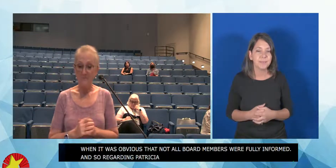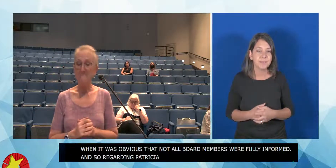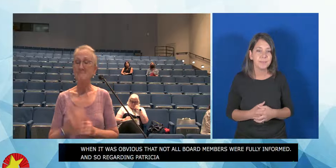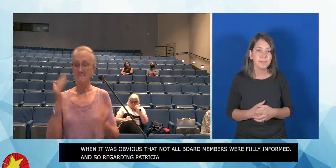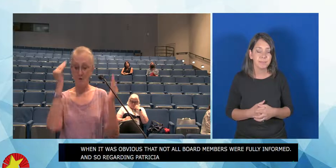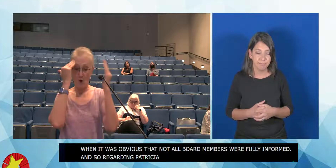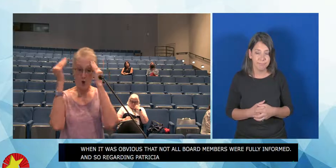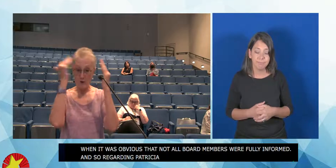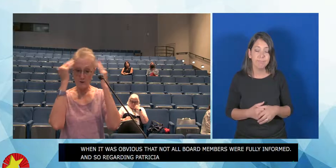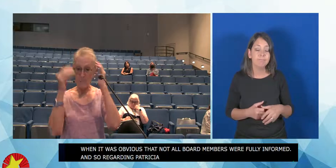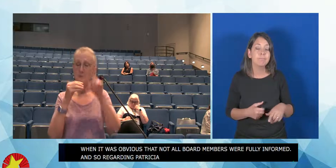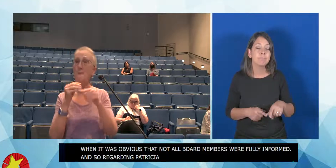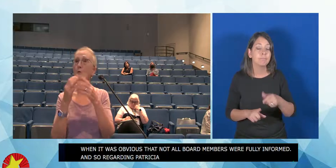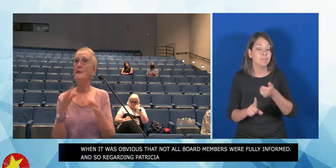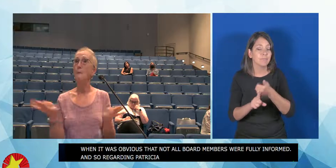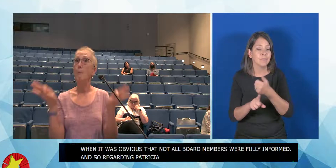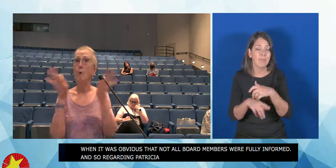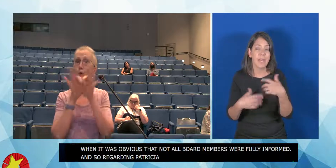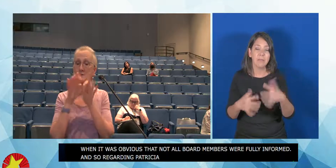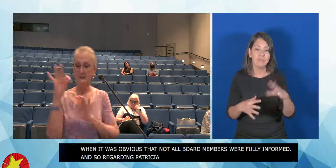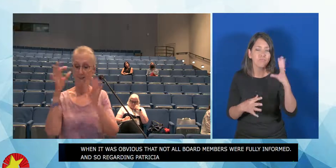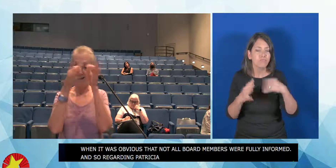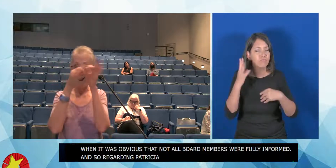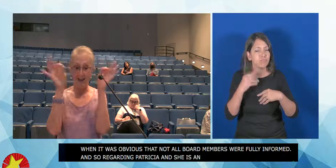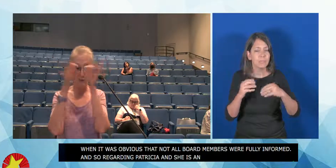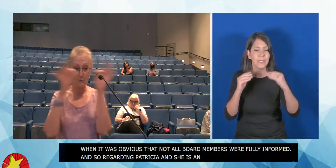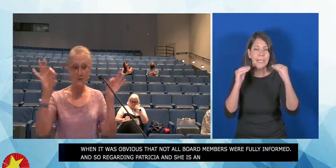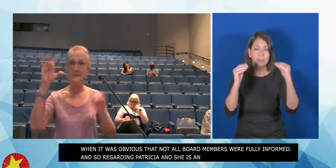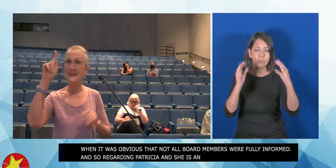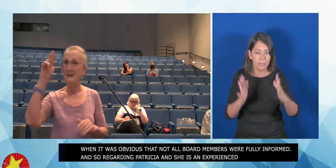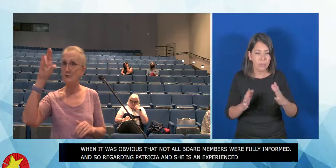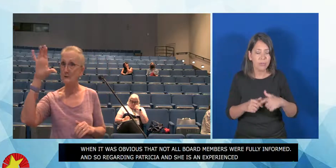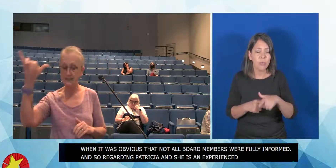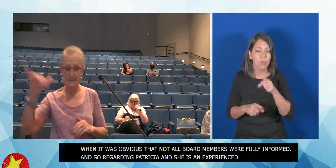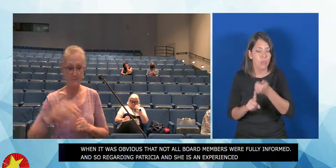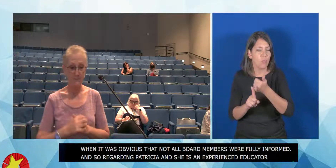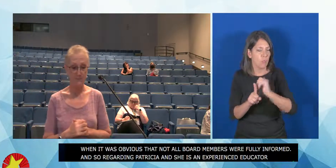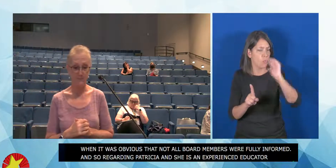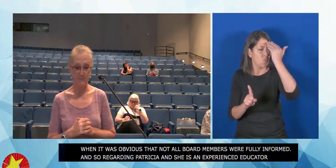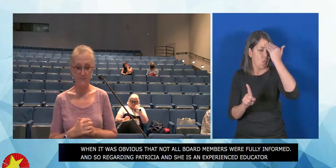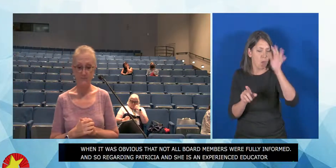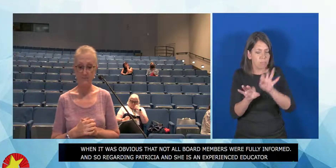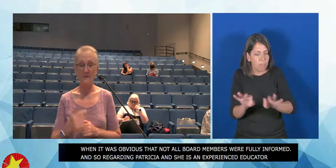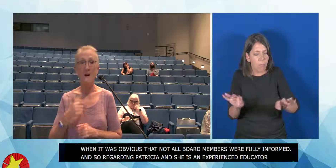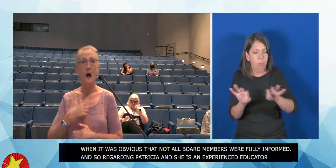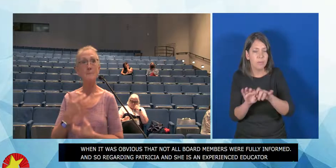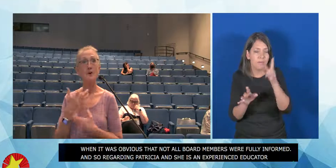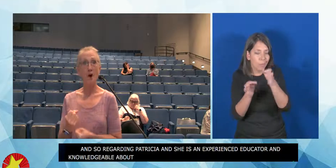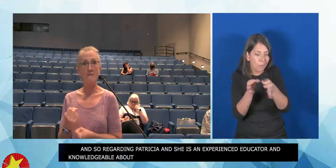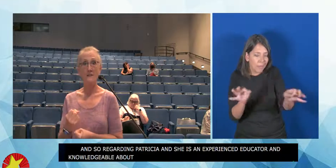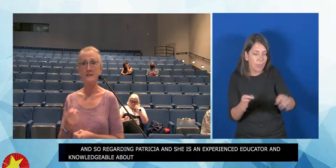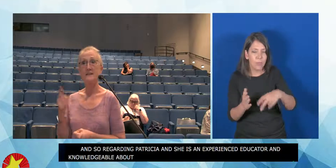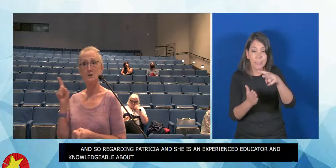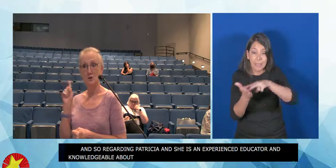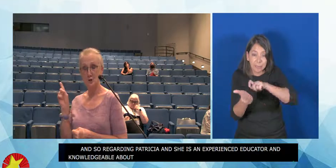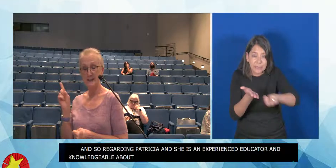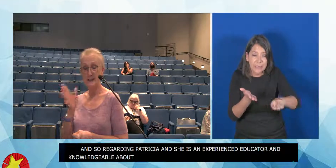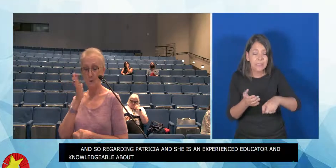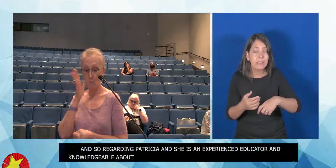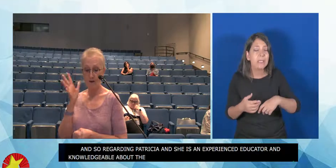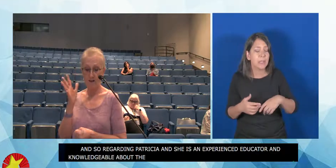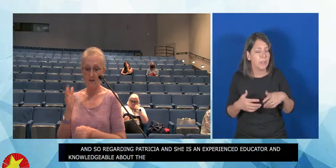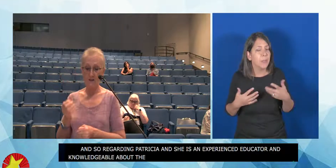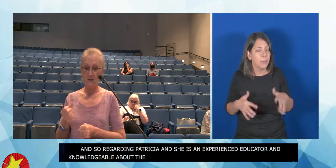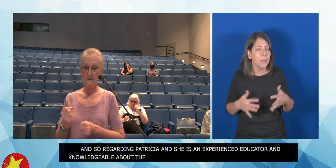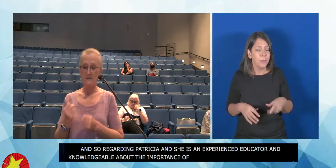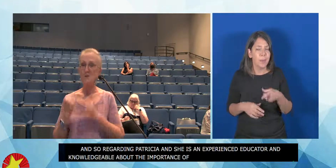She is an experienced educator, knowledgeable about the importance of language and literacy, and I am